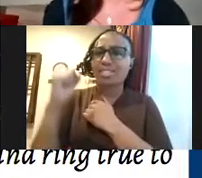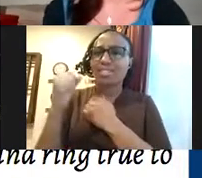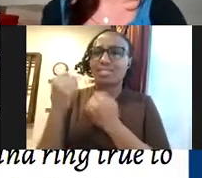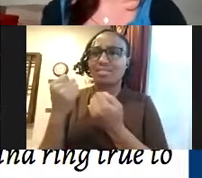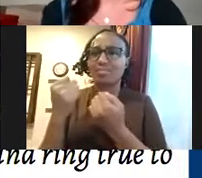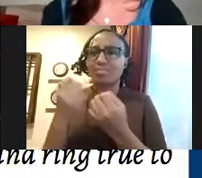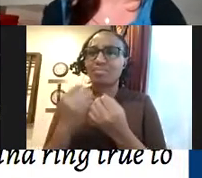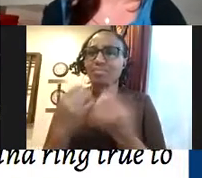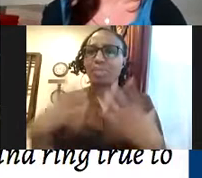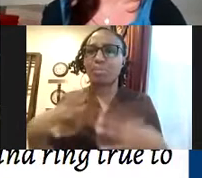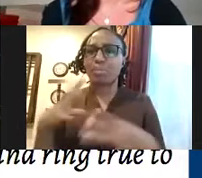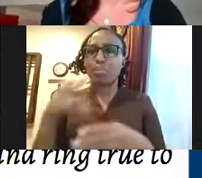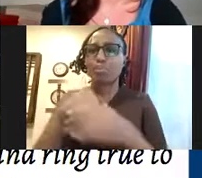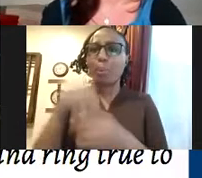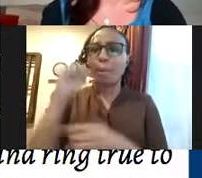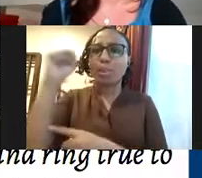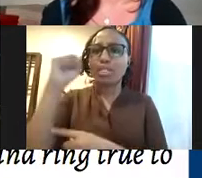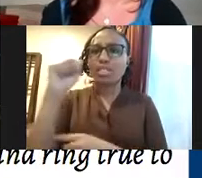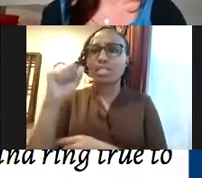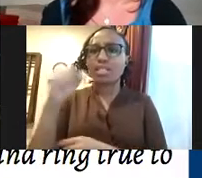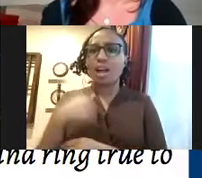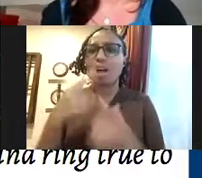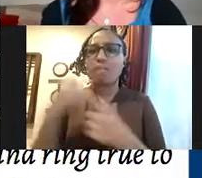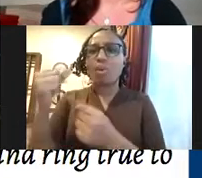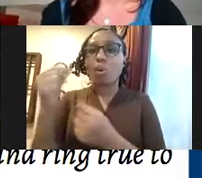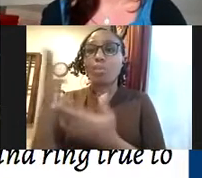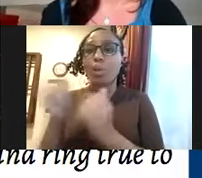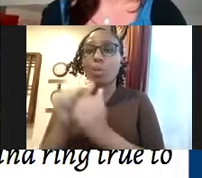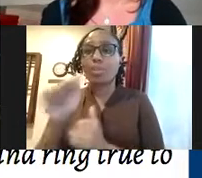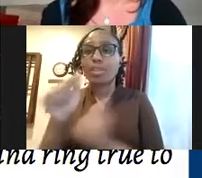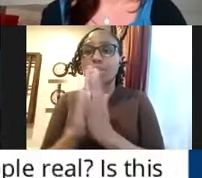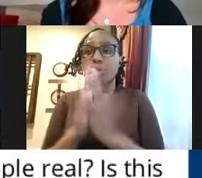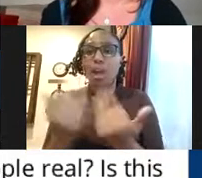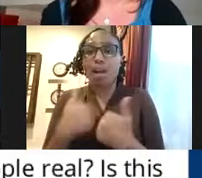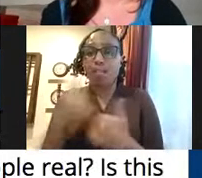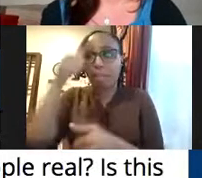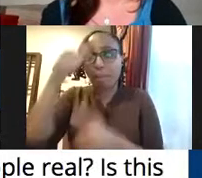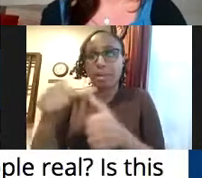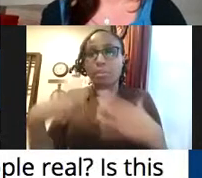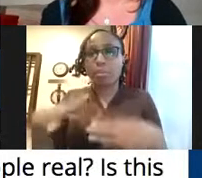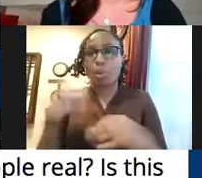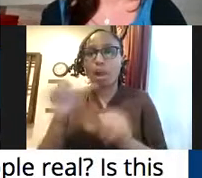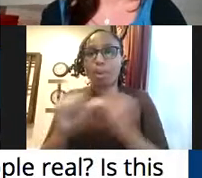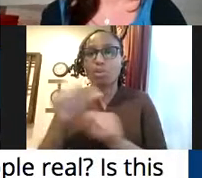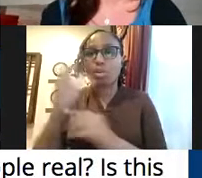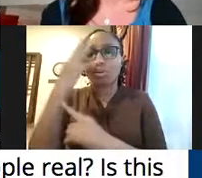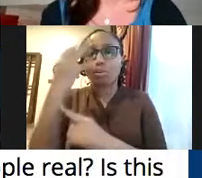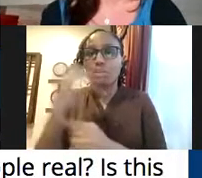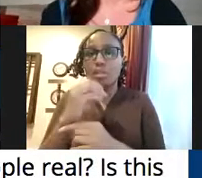their politics. And I'm really like I've gone there with this book. I've reminded people of a really, really painful and divisive